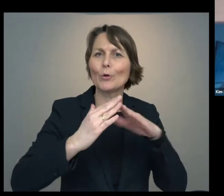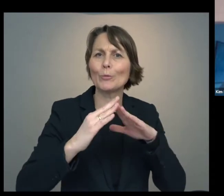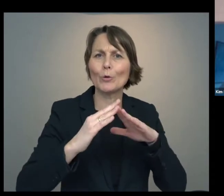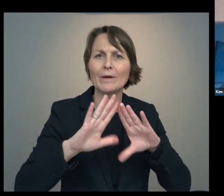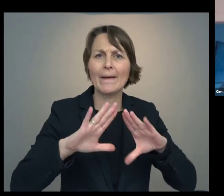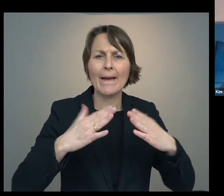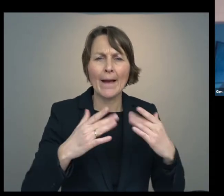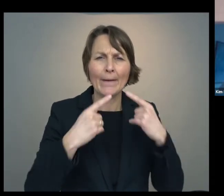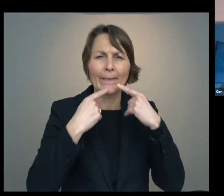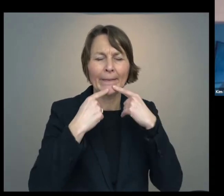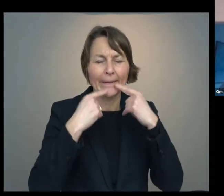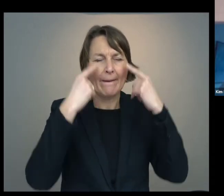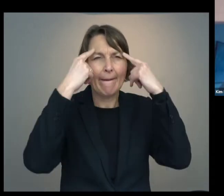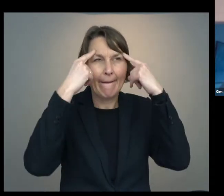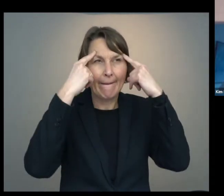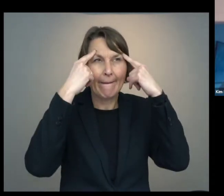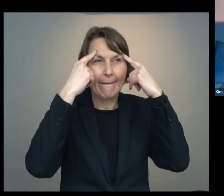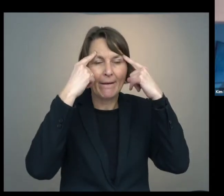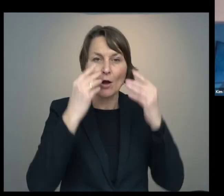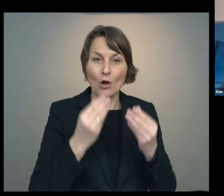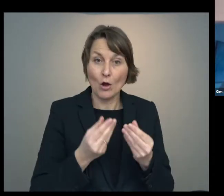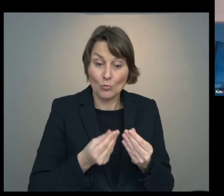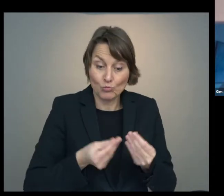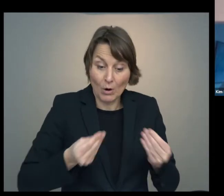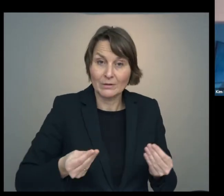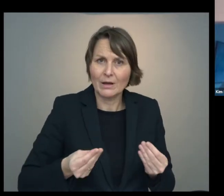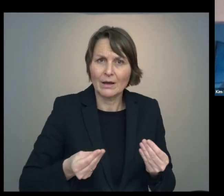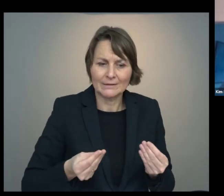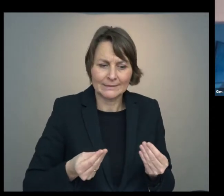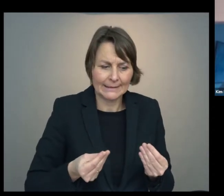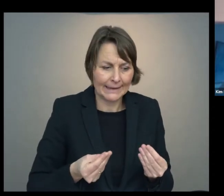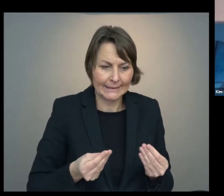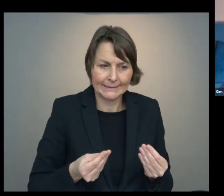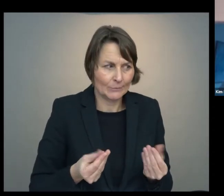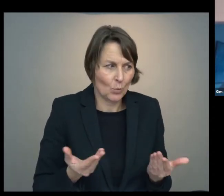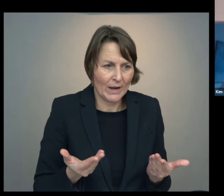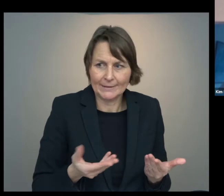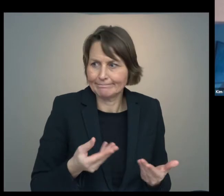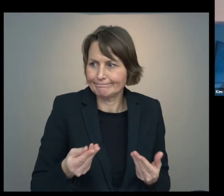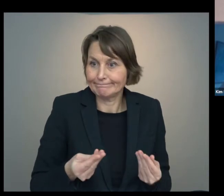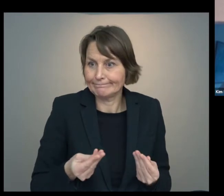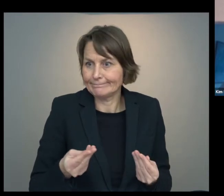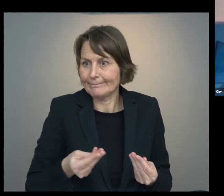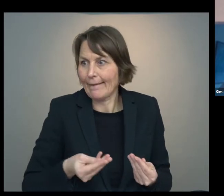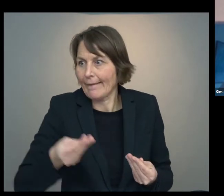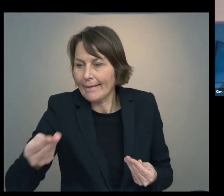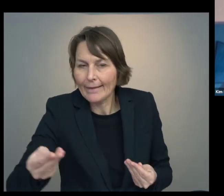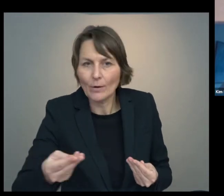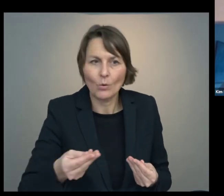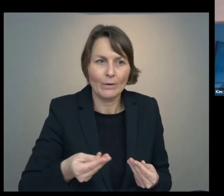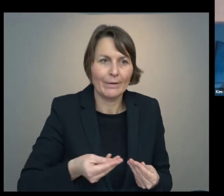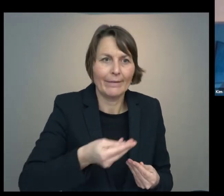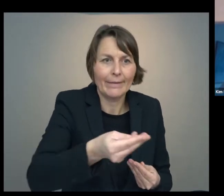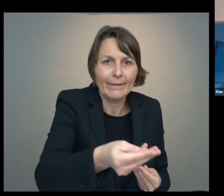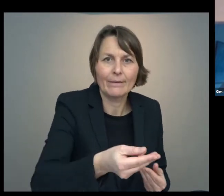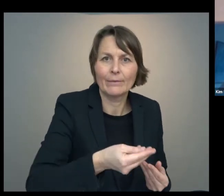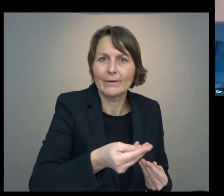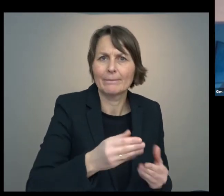the community help steer the product direction? Like, that's it, yeah. Where should the products go? And I